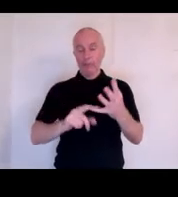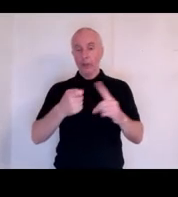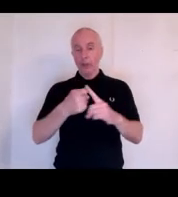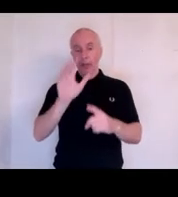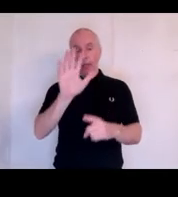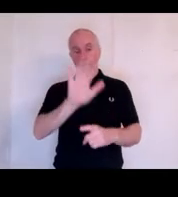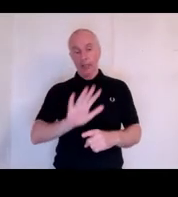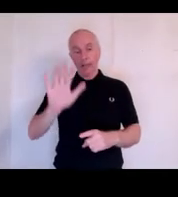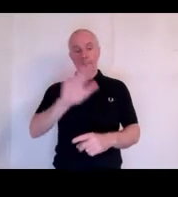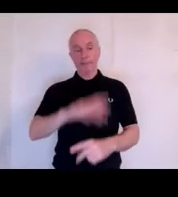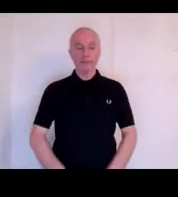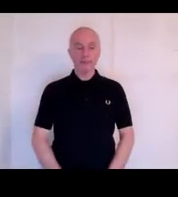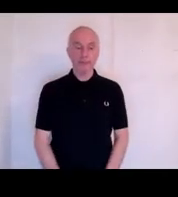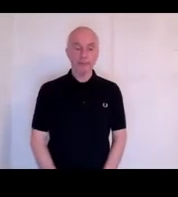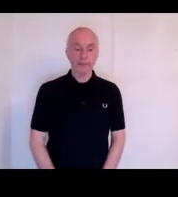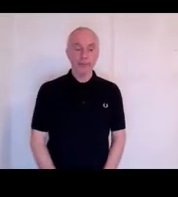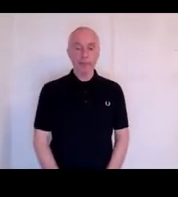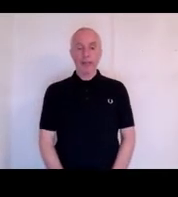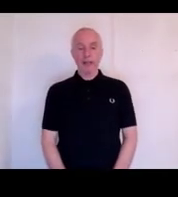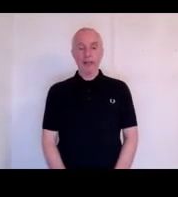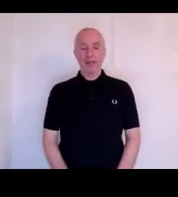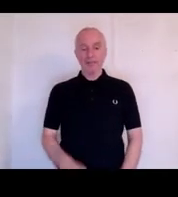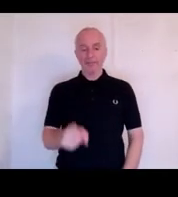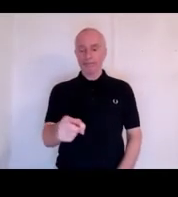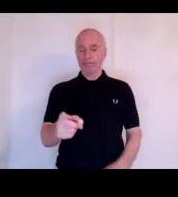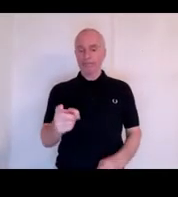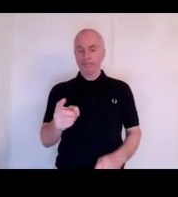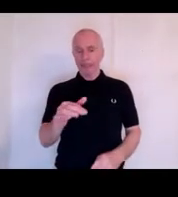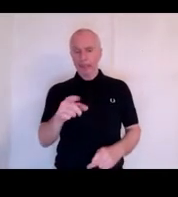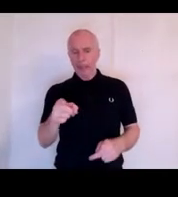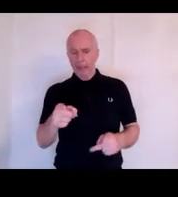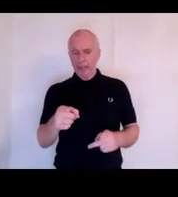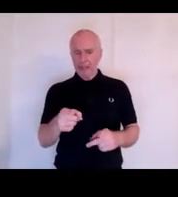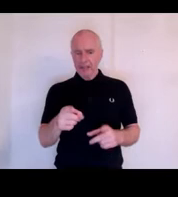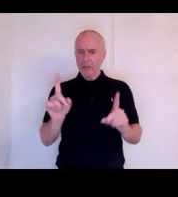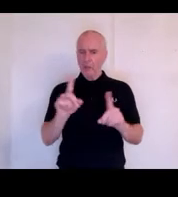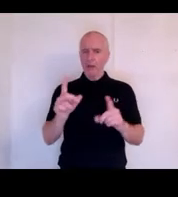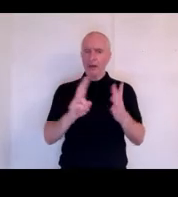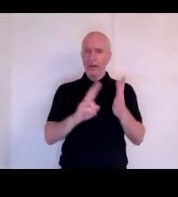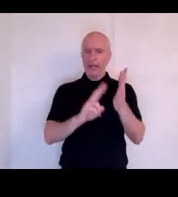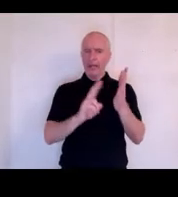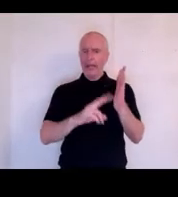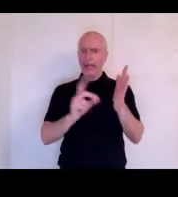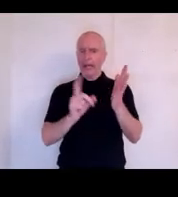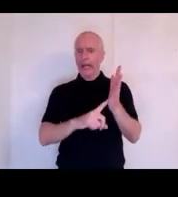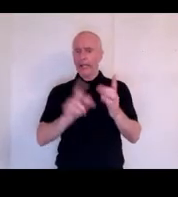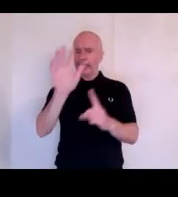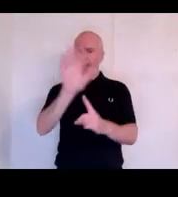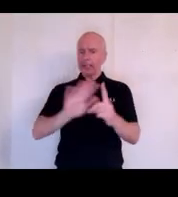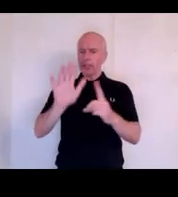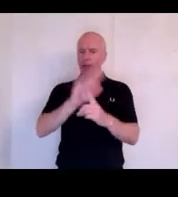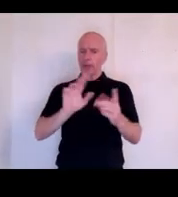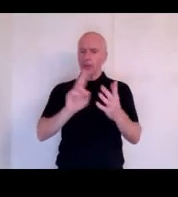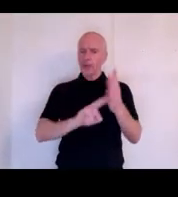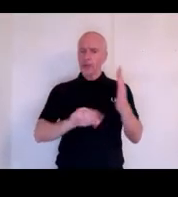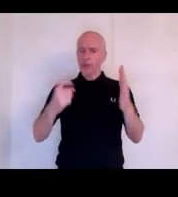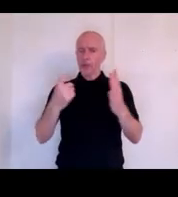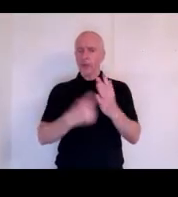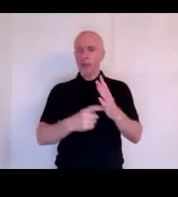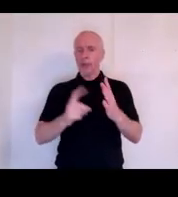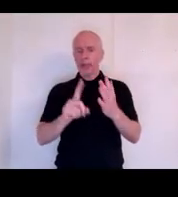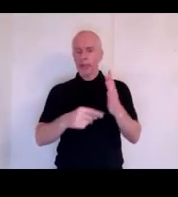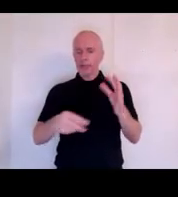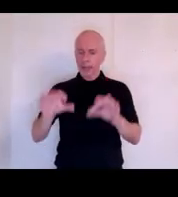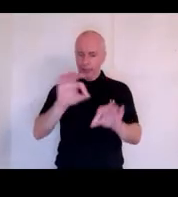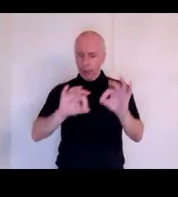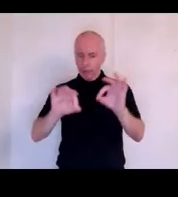moment. You probably haven't heard of the National Nuclear Laboratory before. So just a brief summary of who we are and what